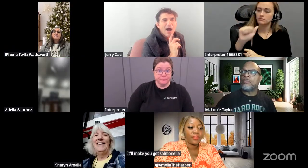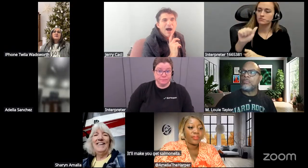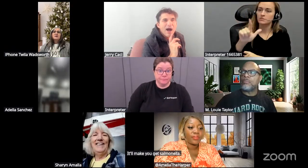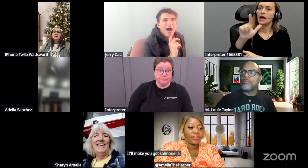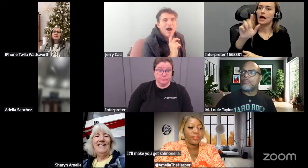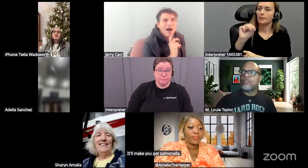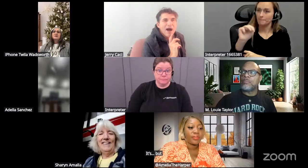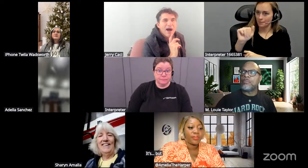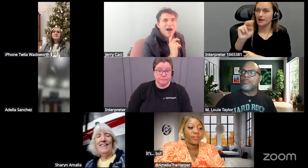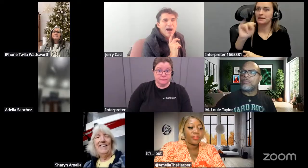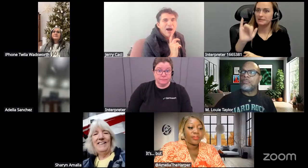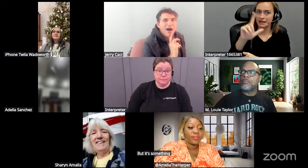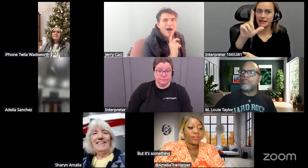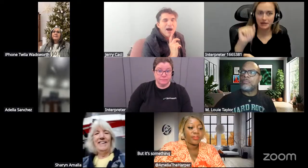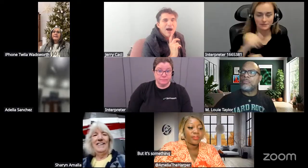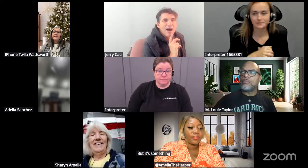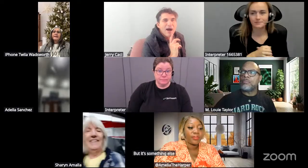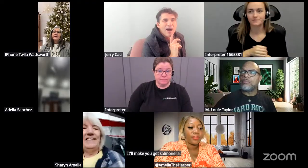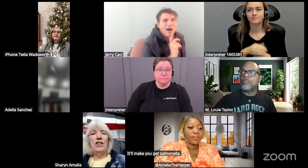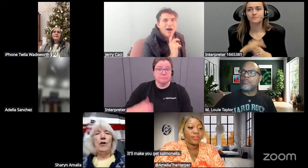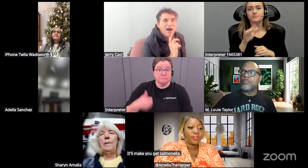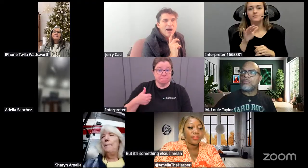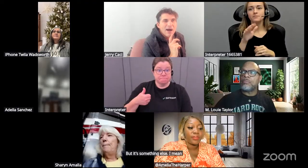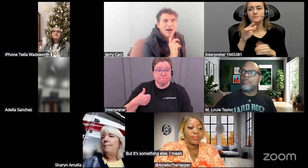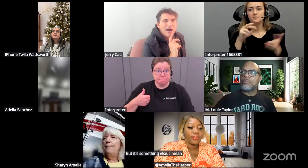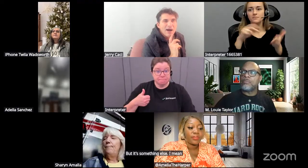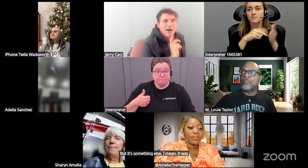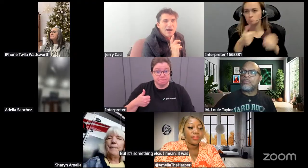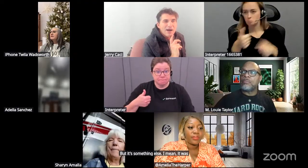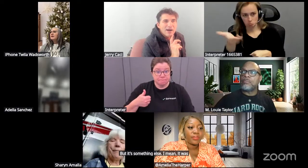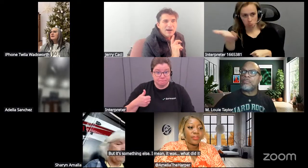Mhm. But it's something else. I mean, it was, what did